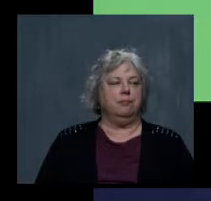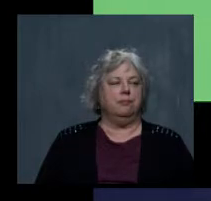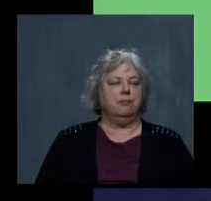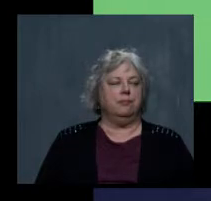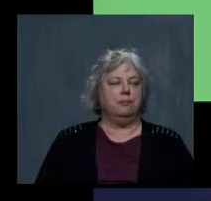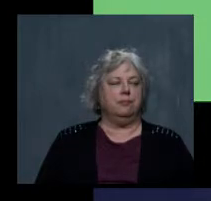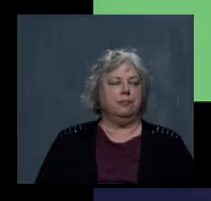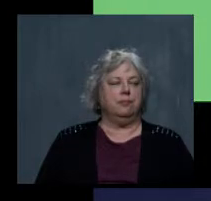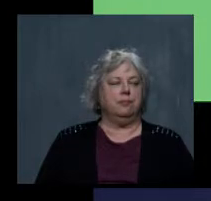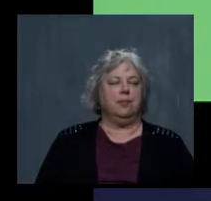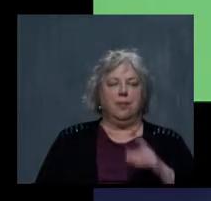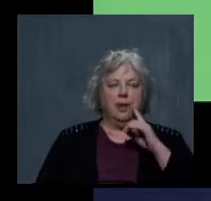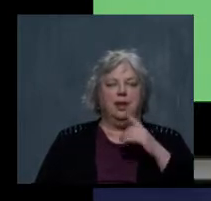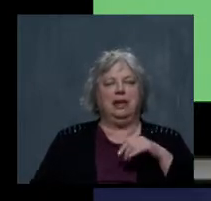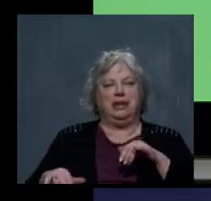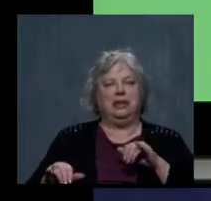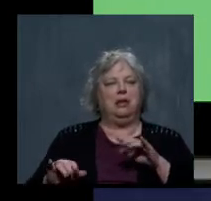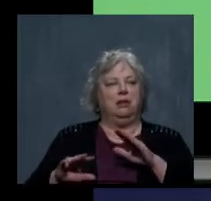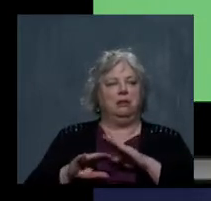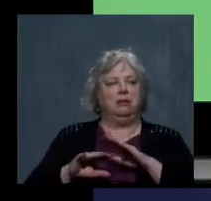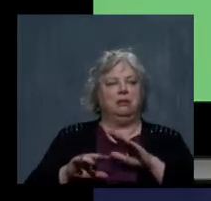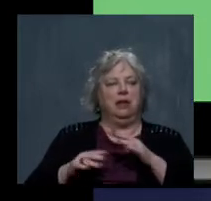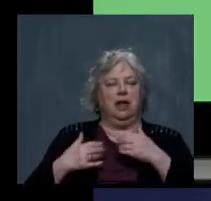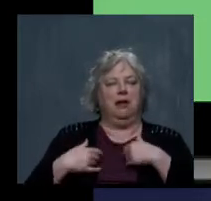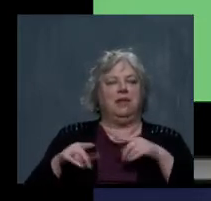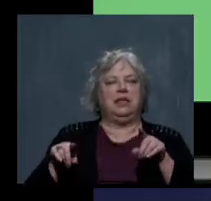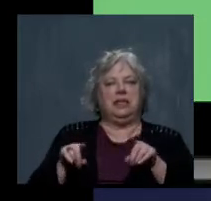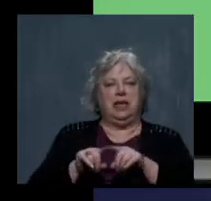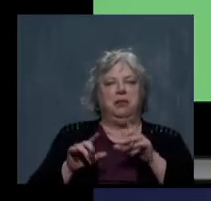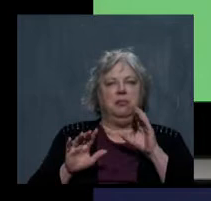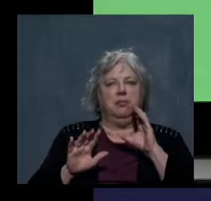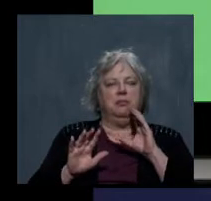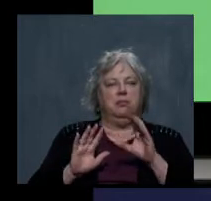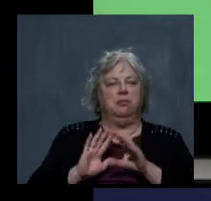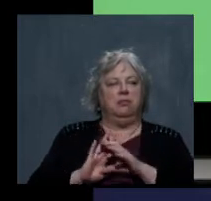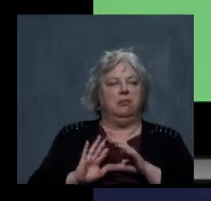I think we are still on the previous slide.